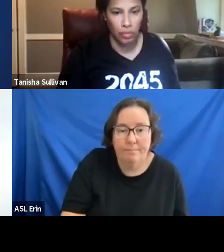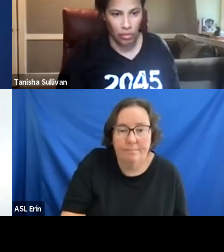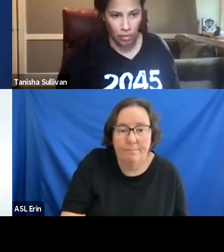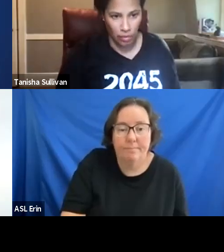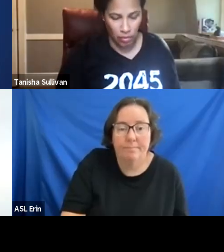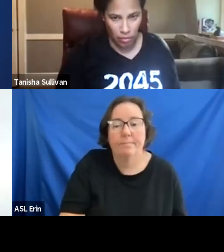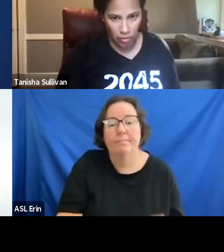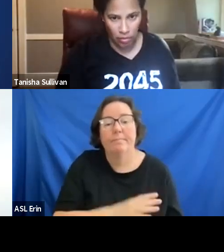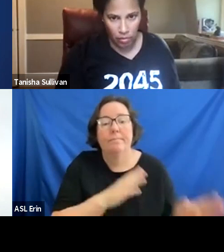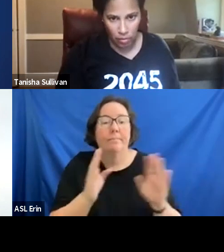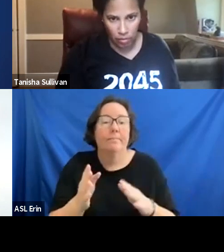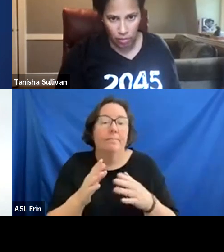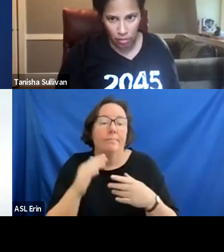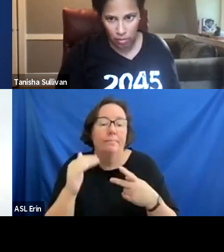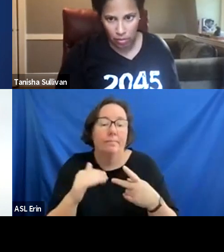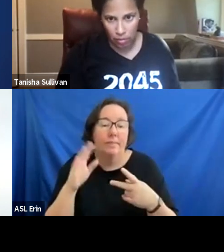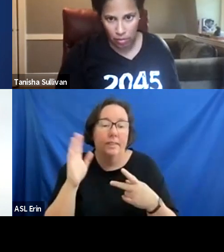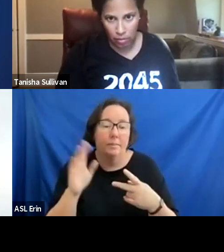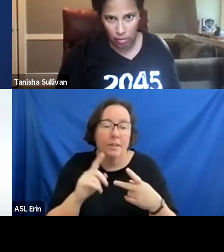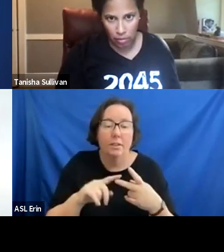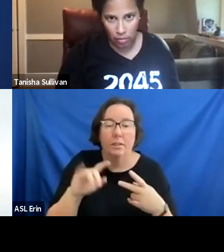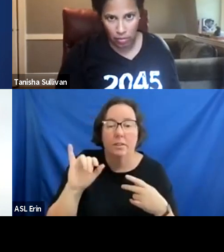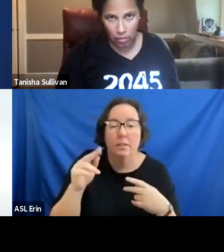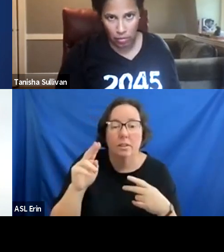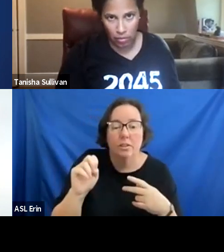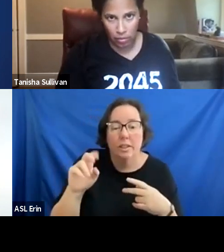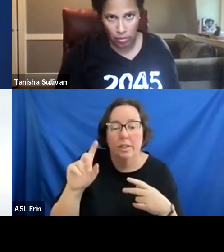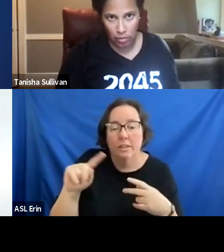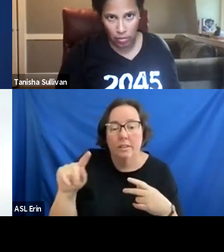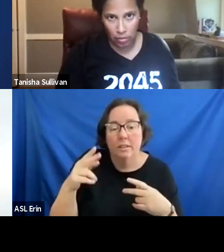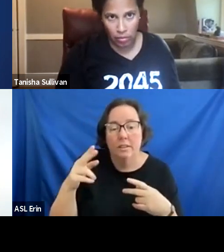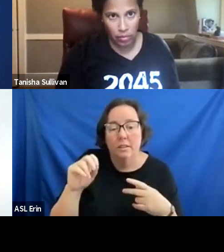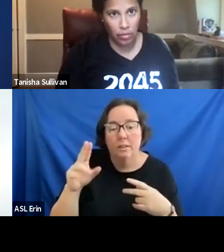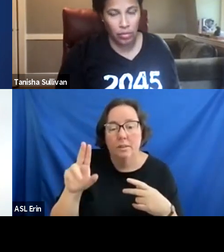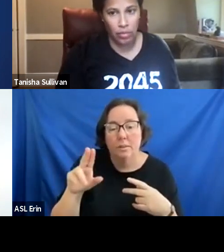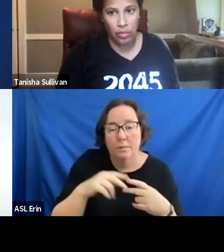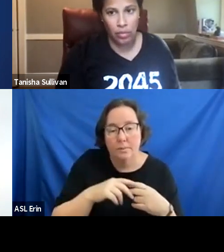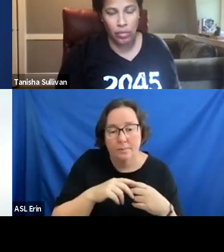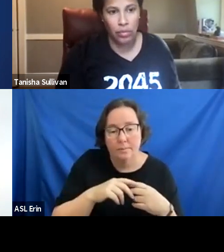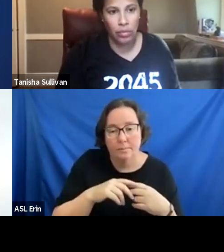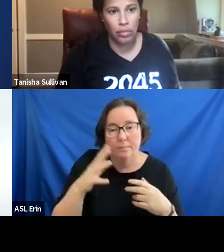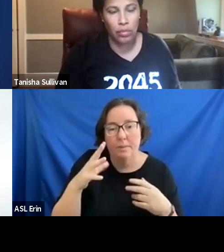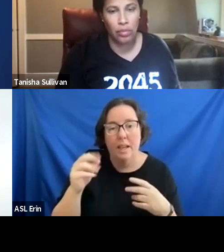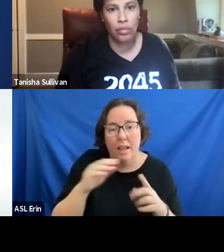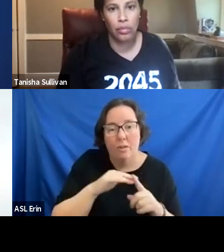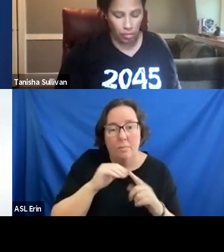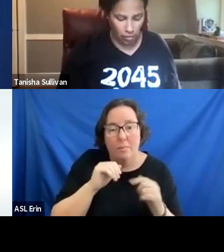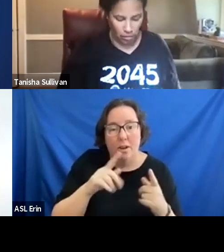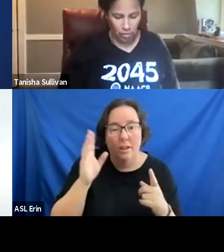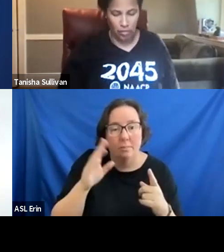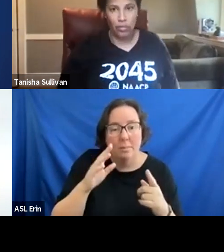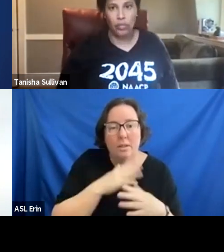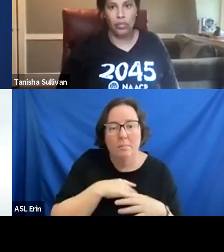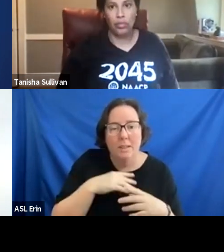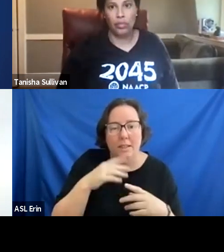Next speaker is Jane Zhu. And I want to remind all the speakers to